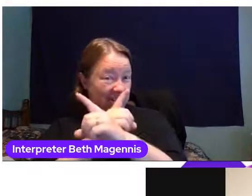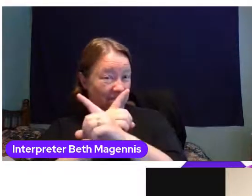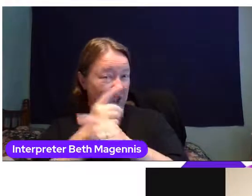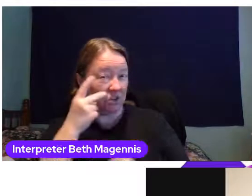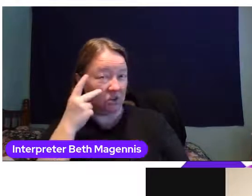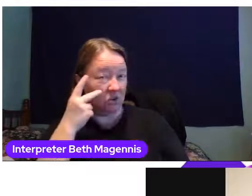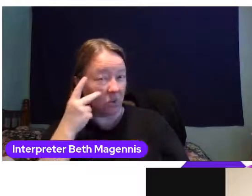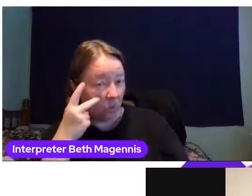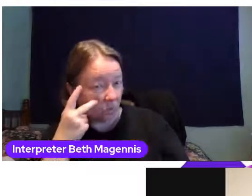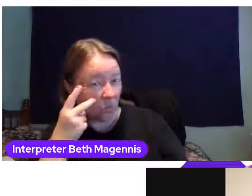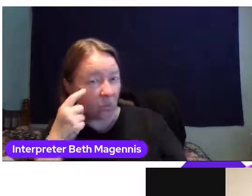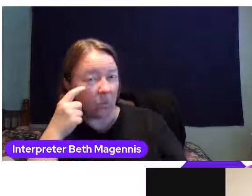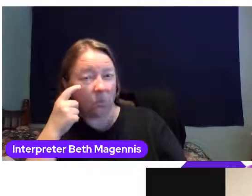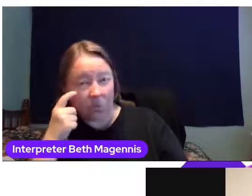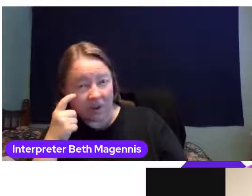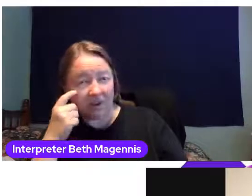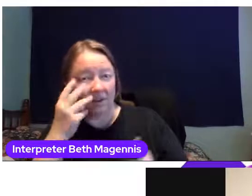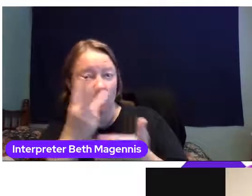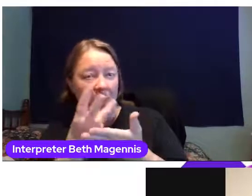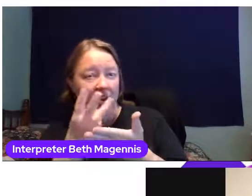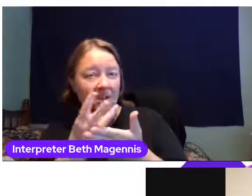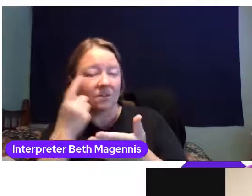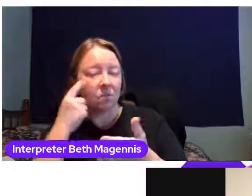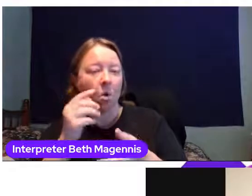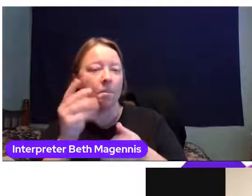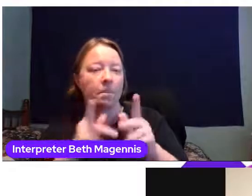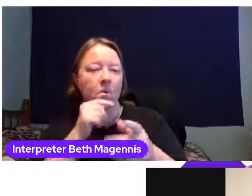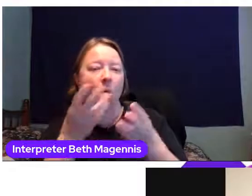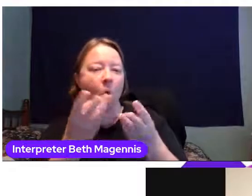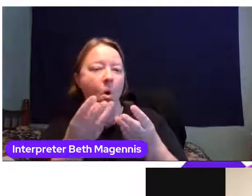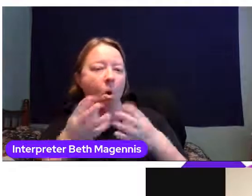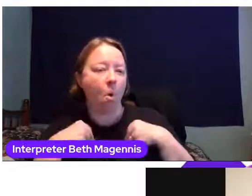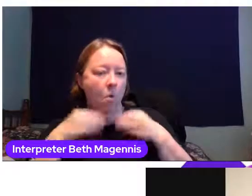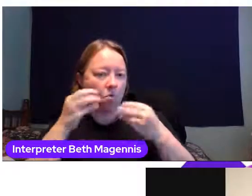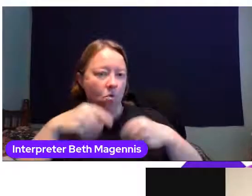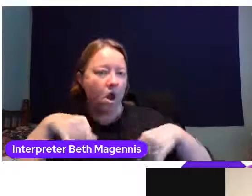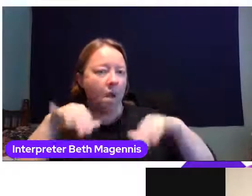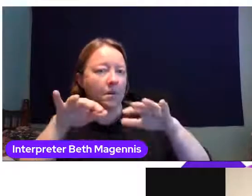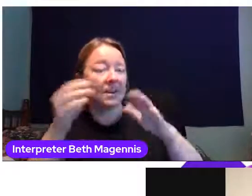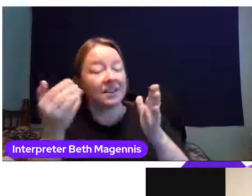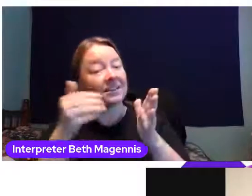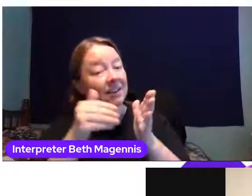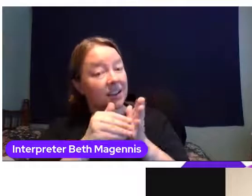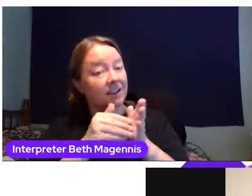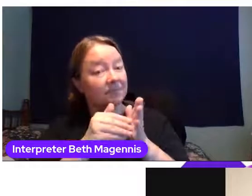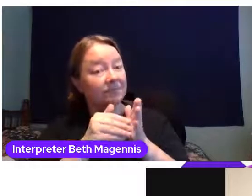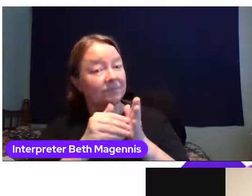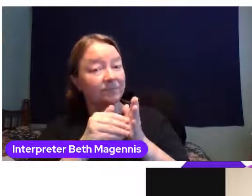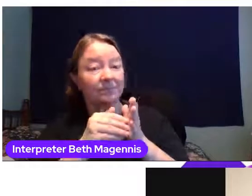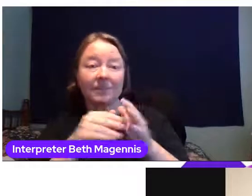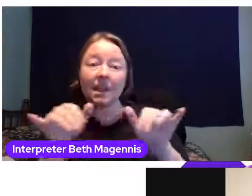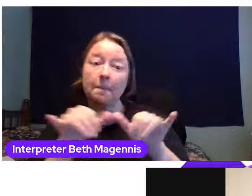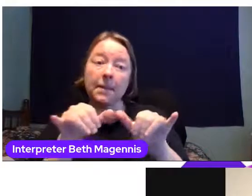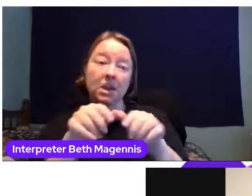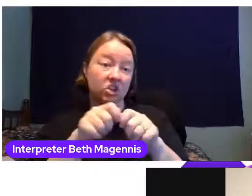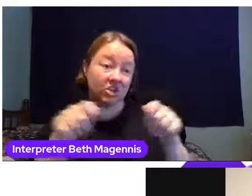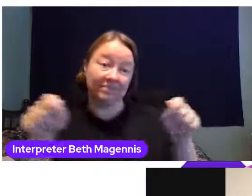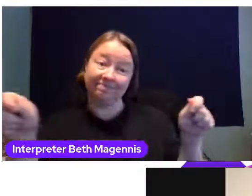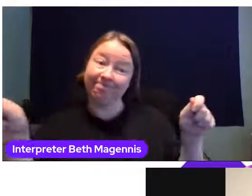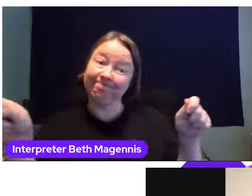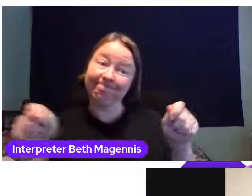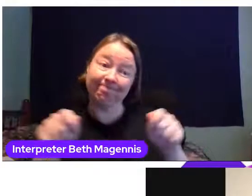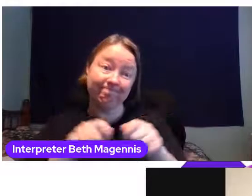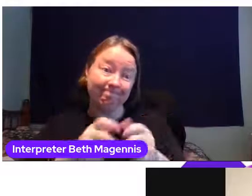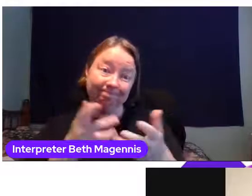on behalf of property owners, because again, the tape measure is the tape measure.